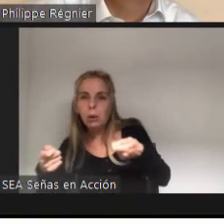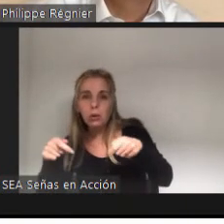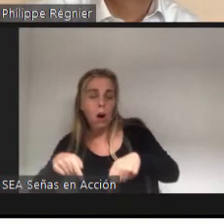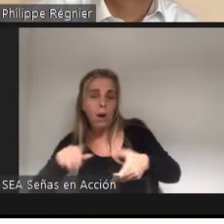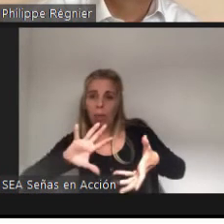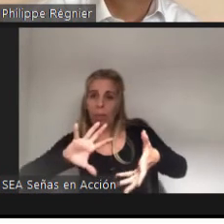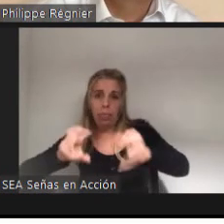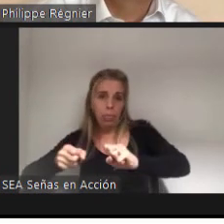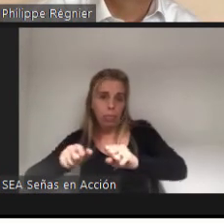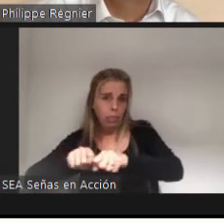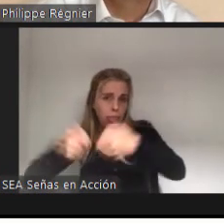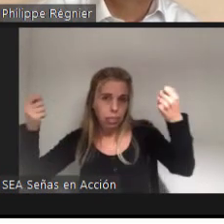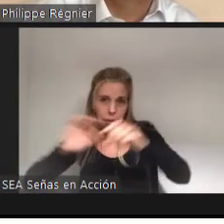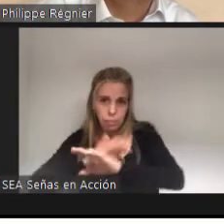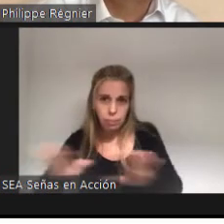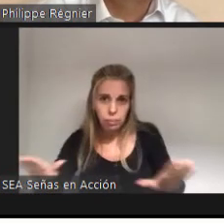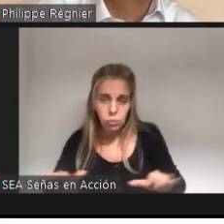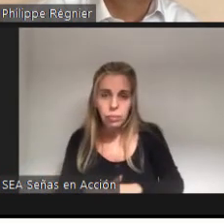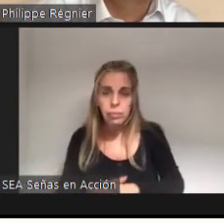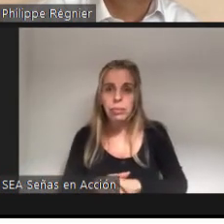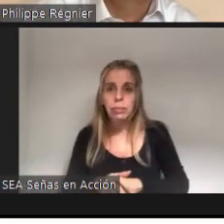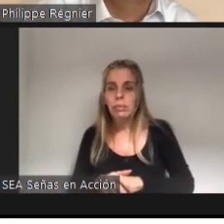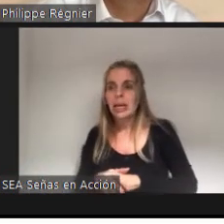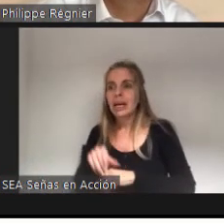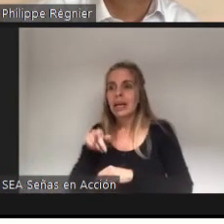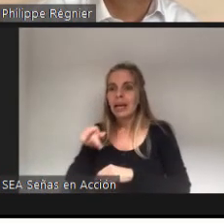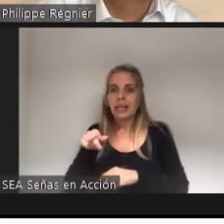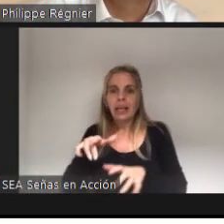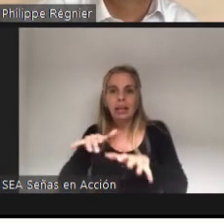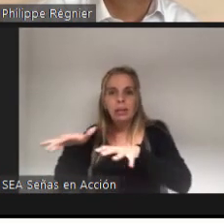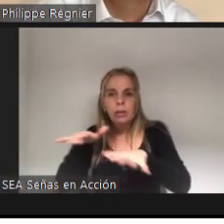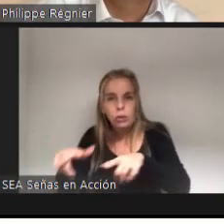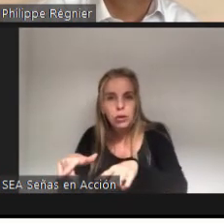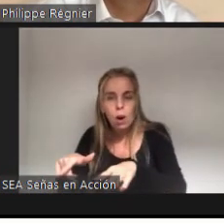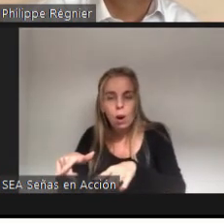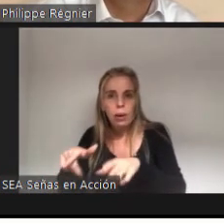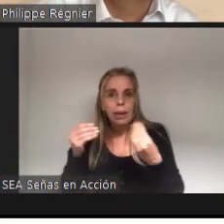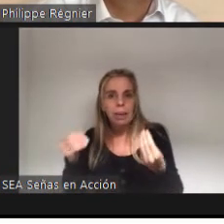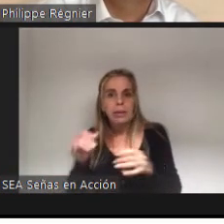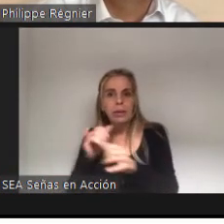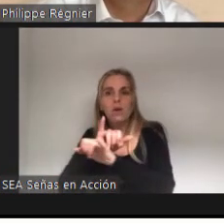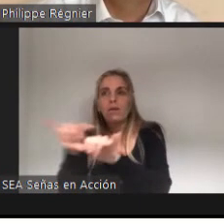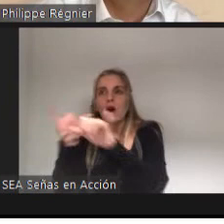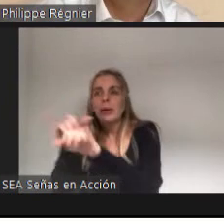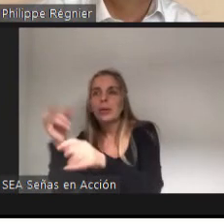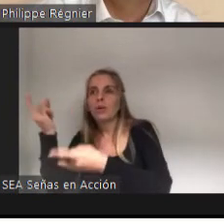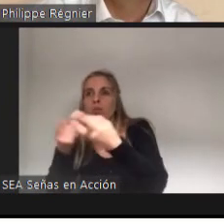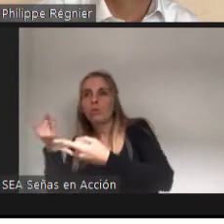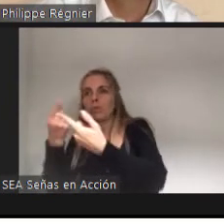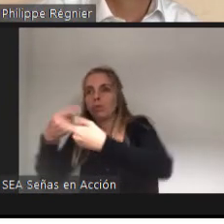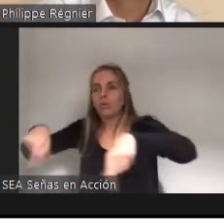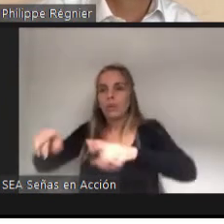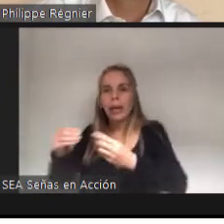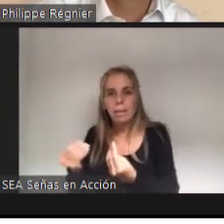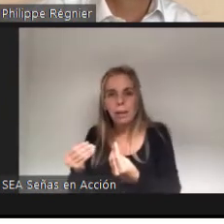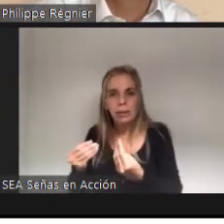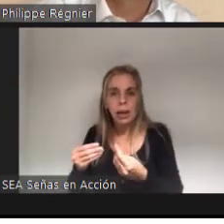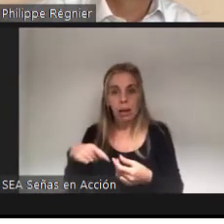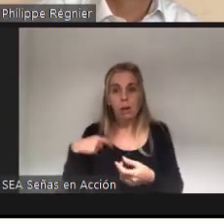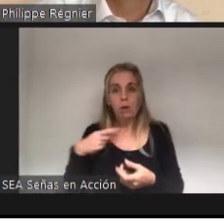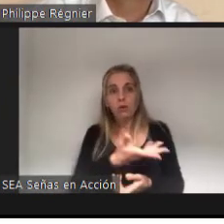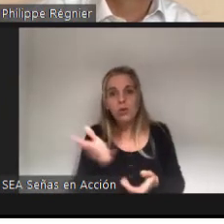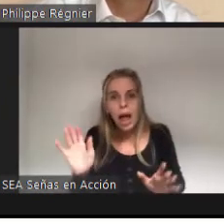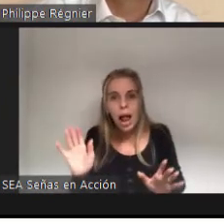is broken, broken for good. And the damage, the social damage that this is causing, I